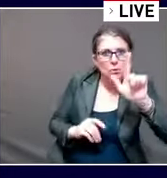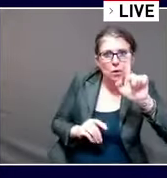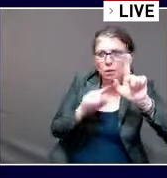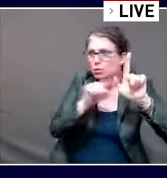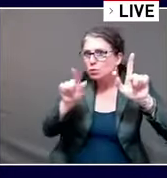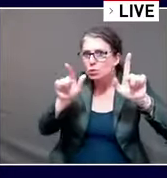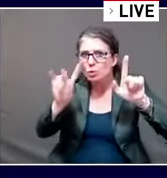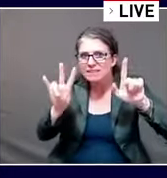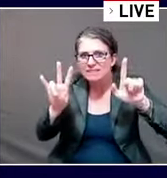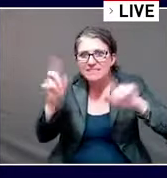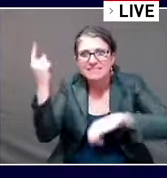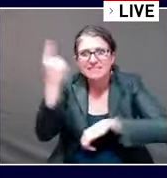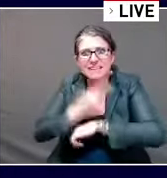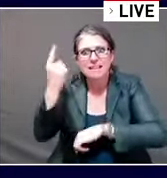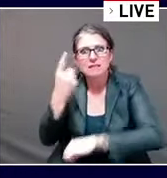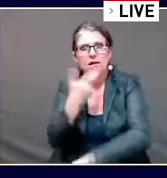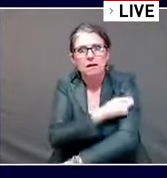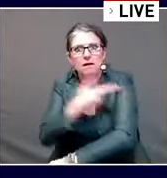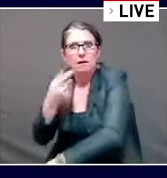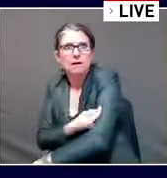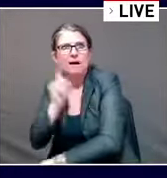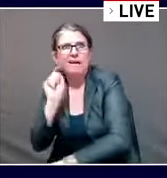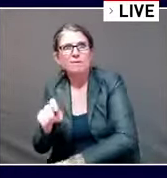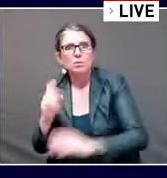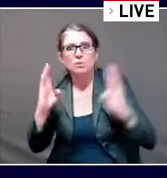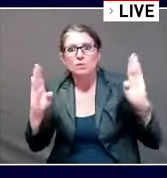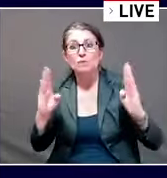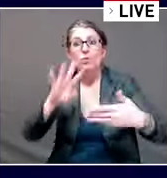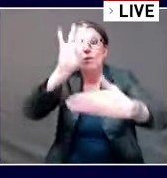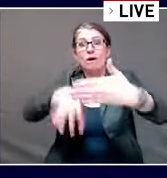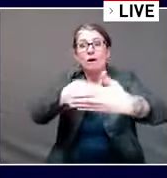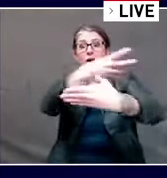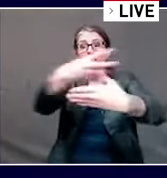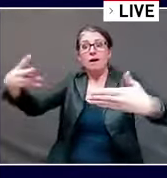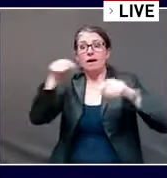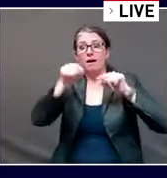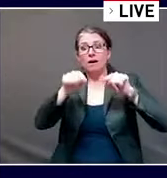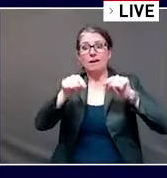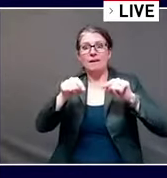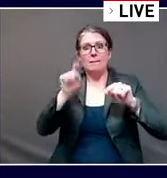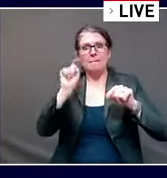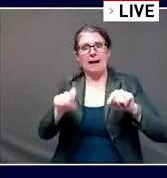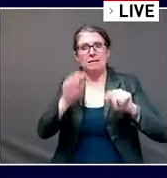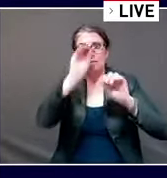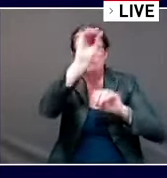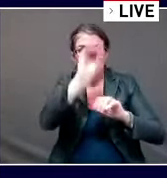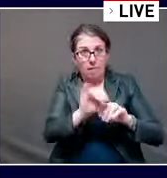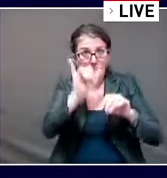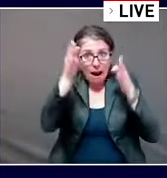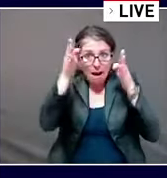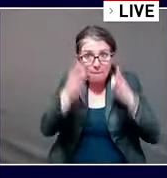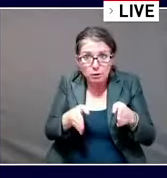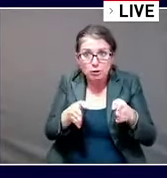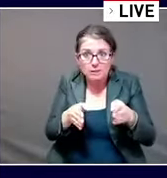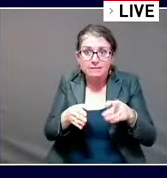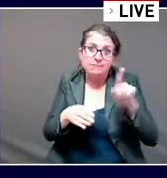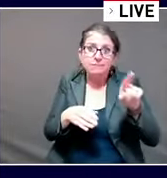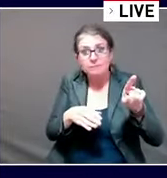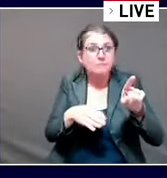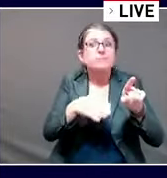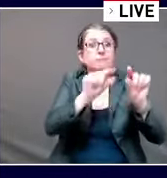funding. The reason that number it remains nebulous is because we don't yet have all the data around, for example,